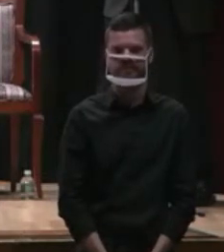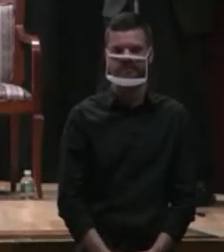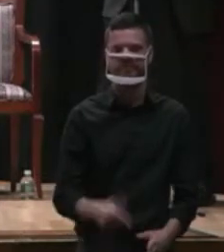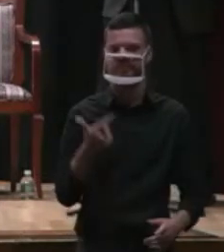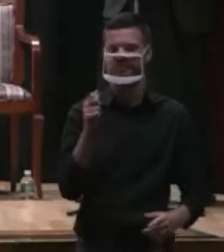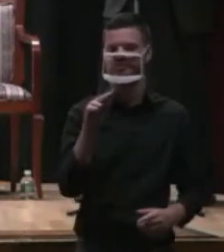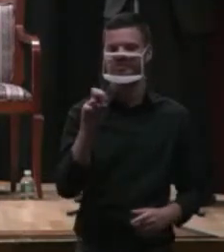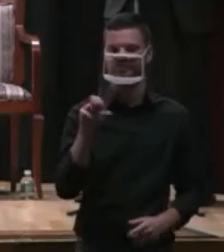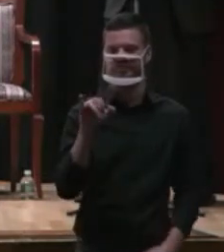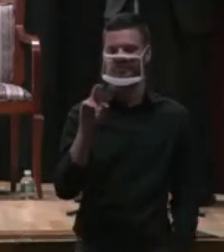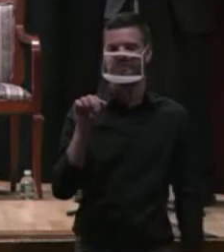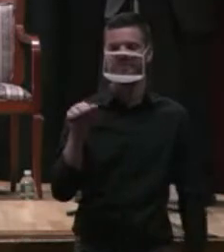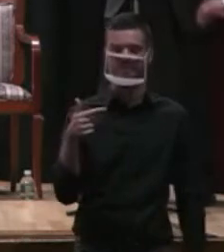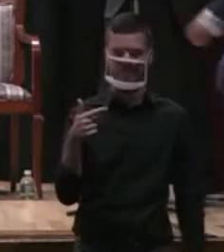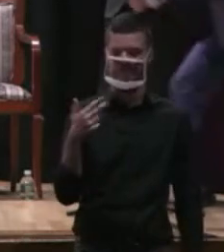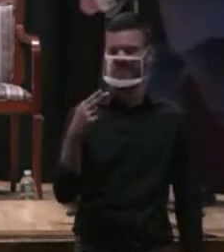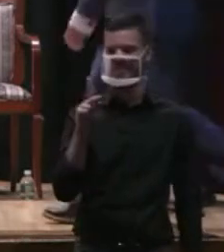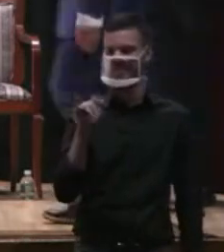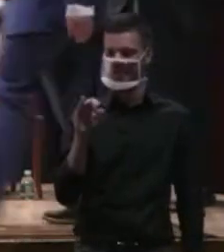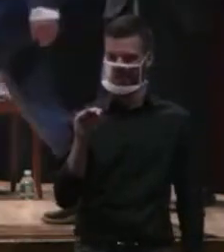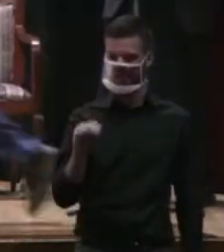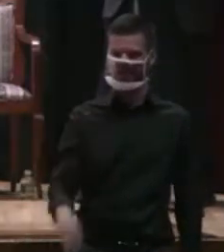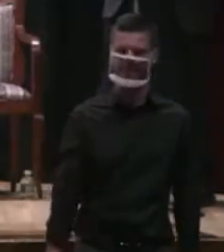Jean Young Kim.